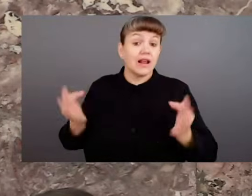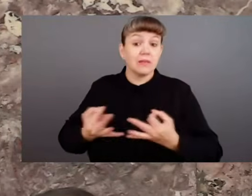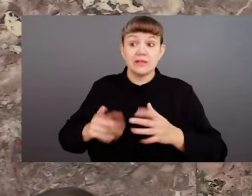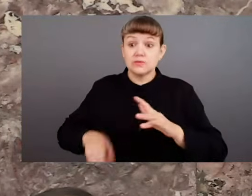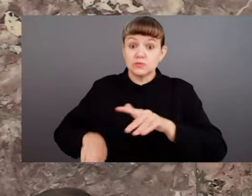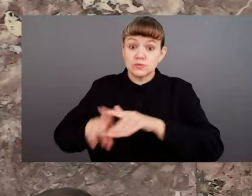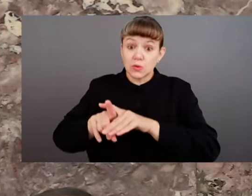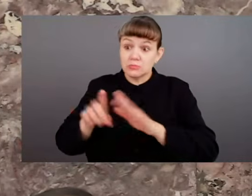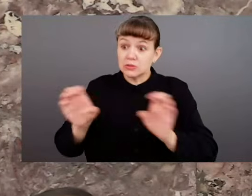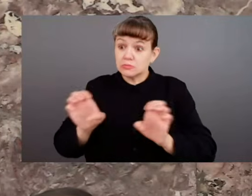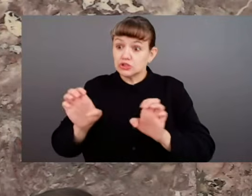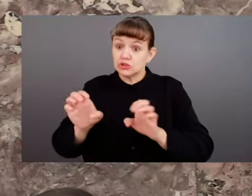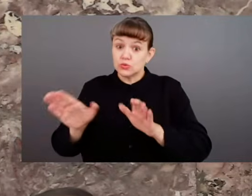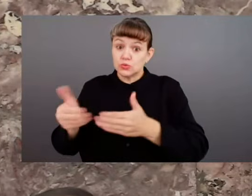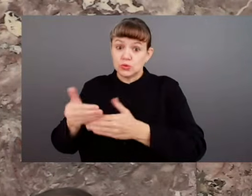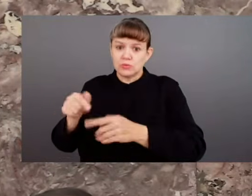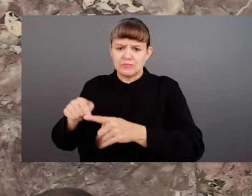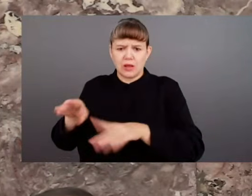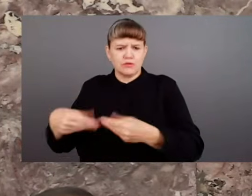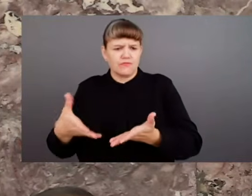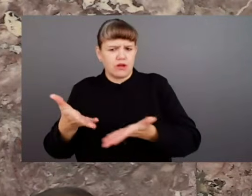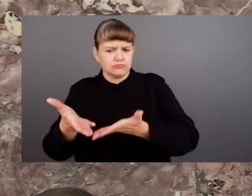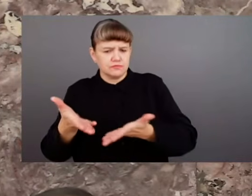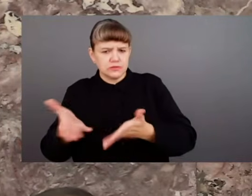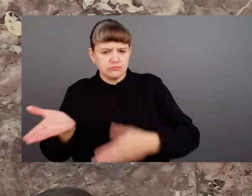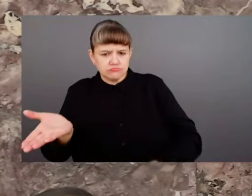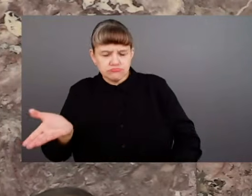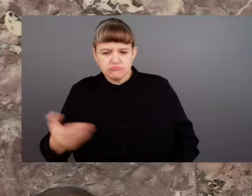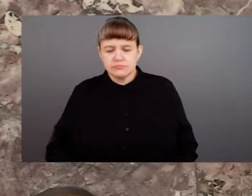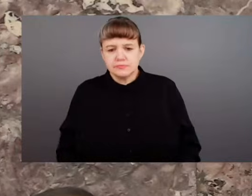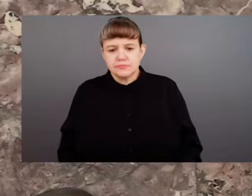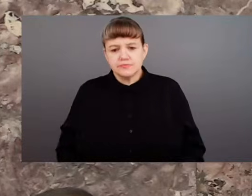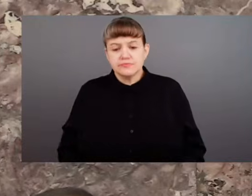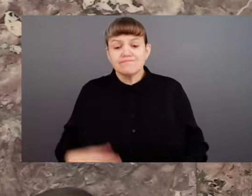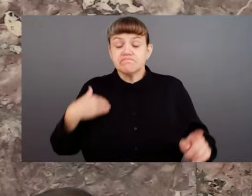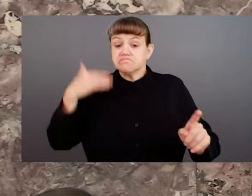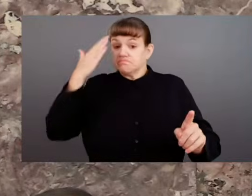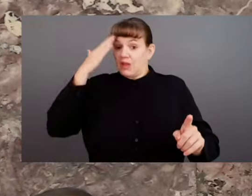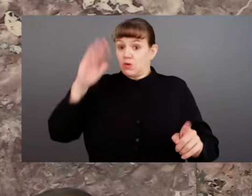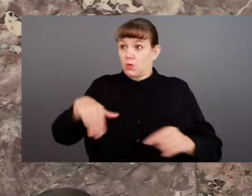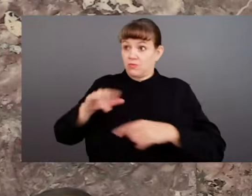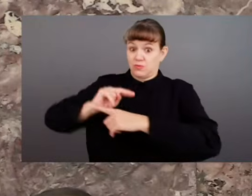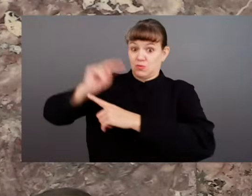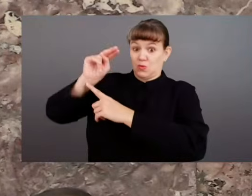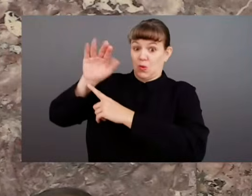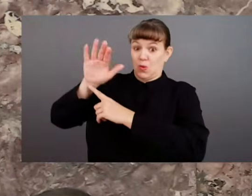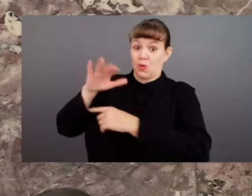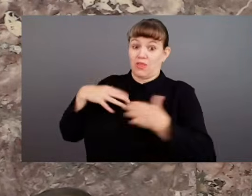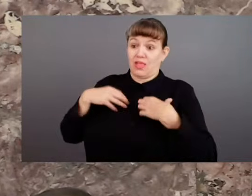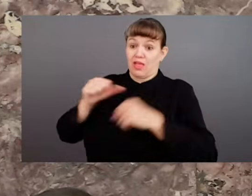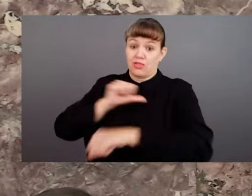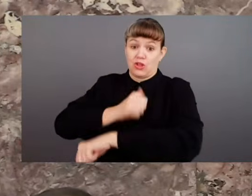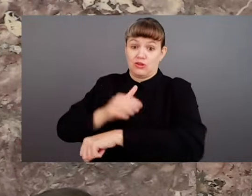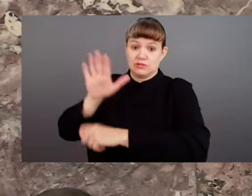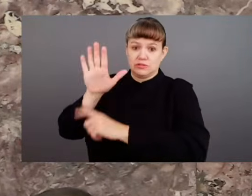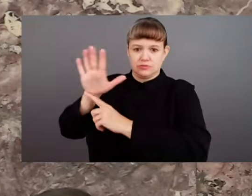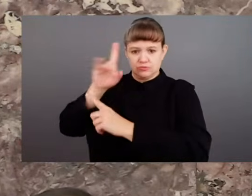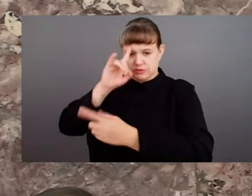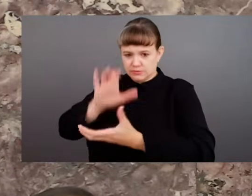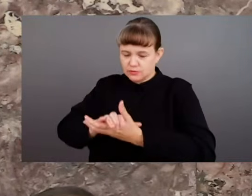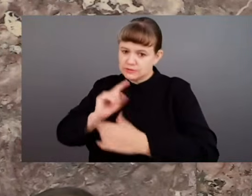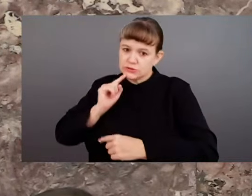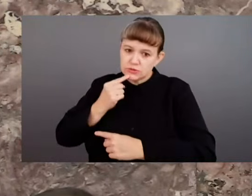I know that Northern Health takes this issue very seriously, as do I, and is always looking for the best way to serve these